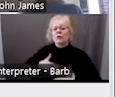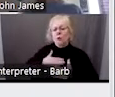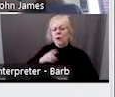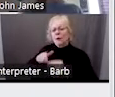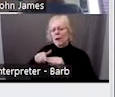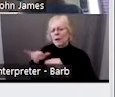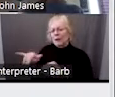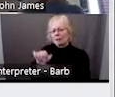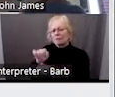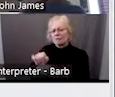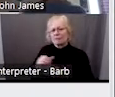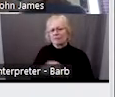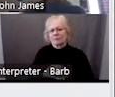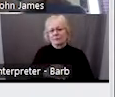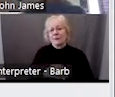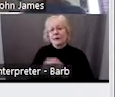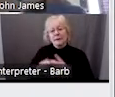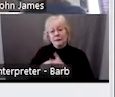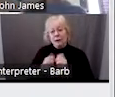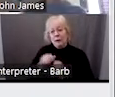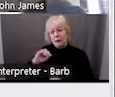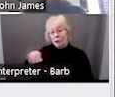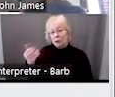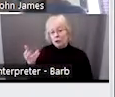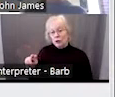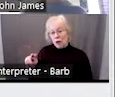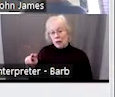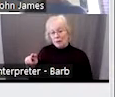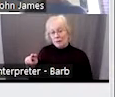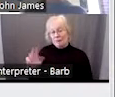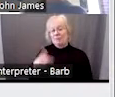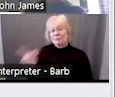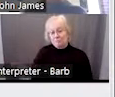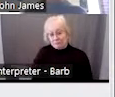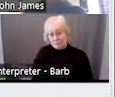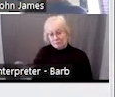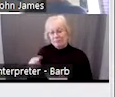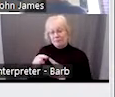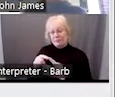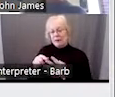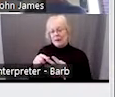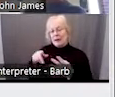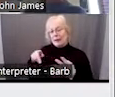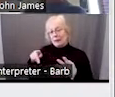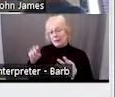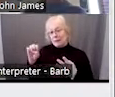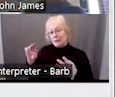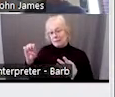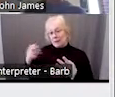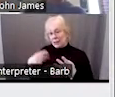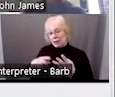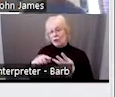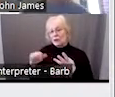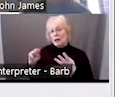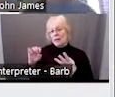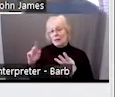Let's see, John, I'm going to have you start out these next two questions and then go to Peach, then Amelie, then Michael. All